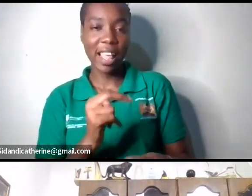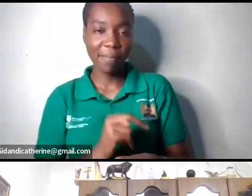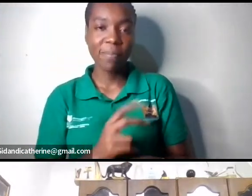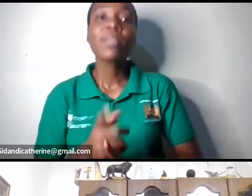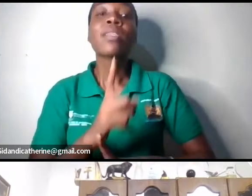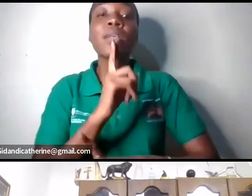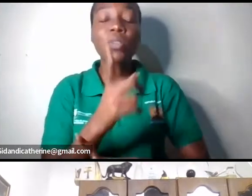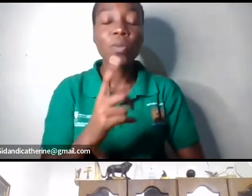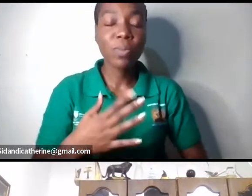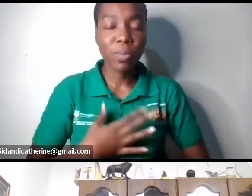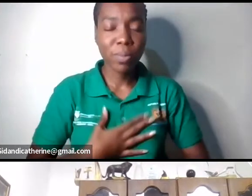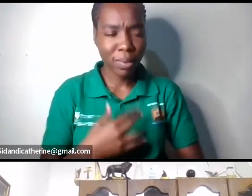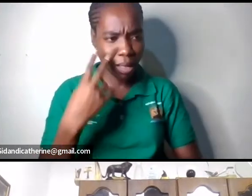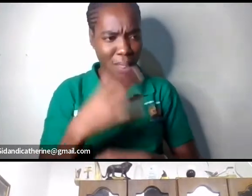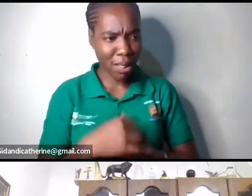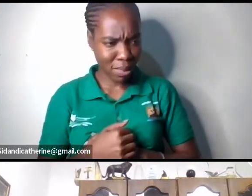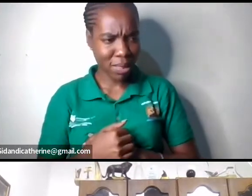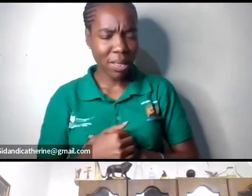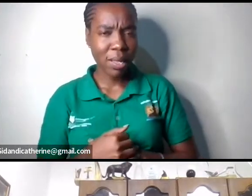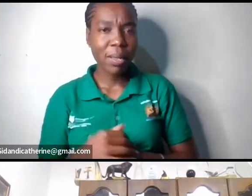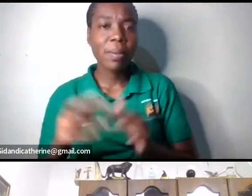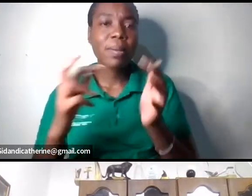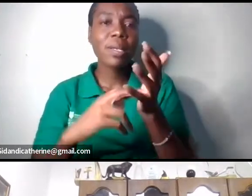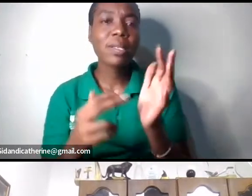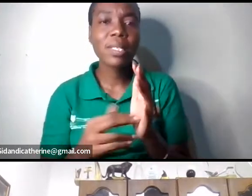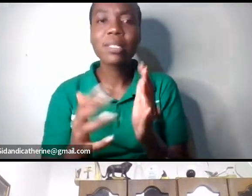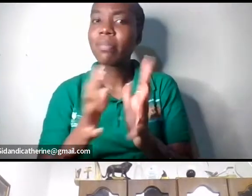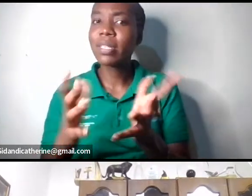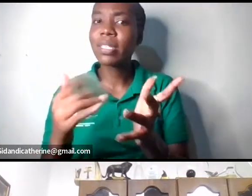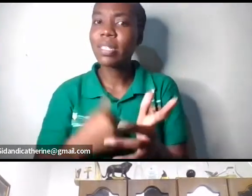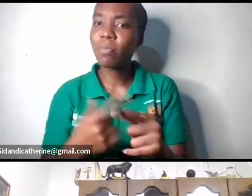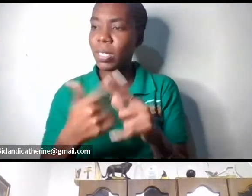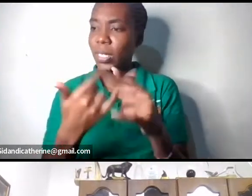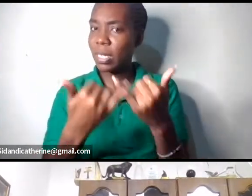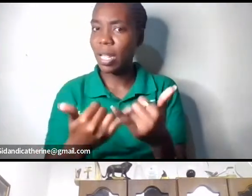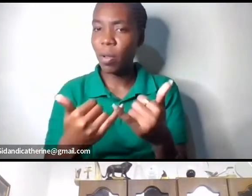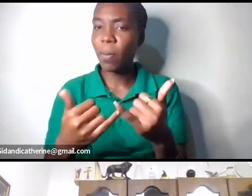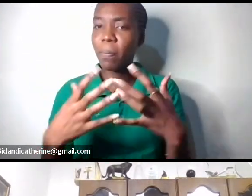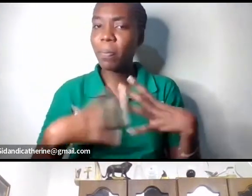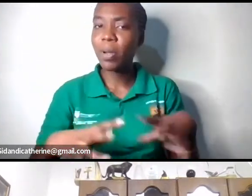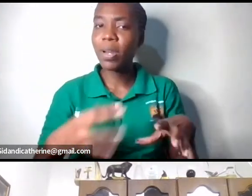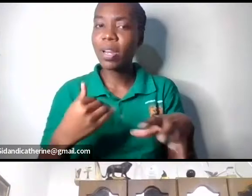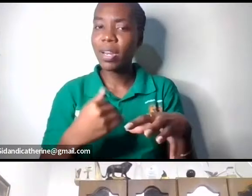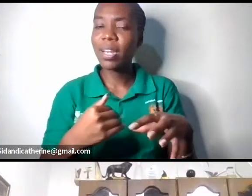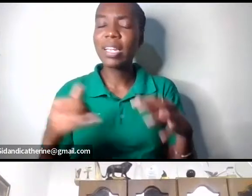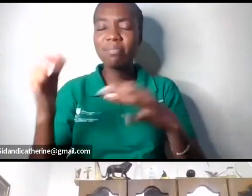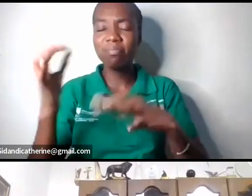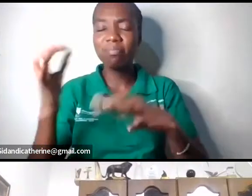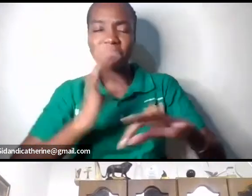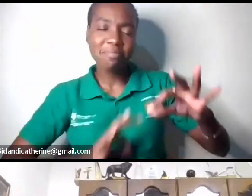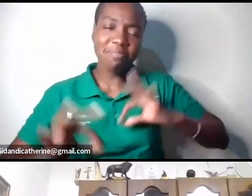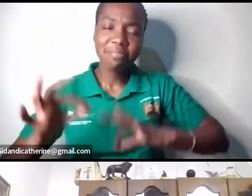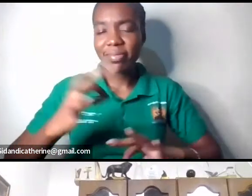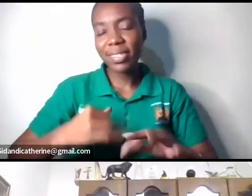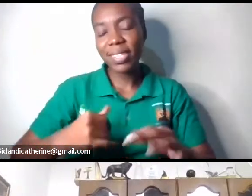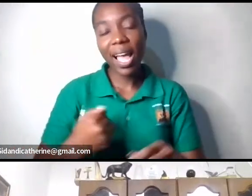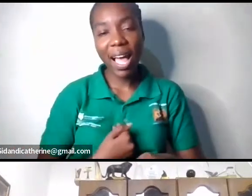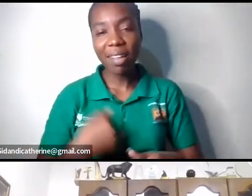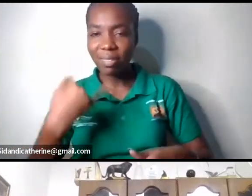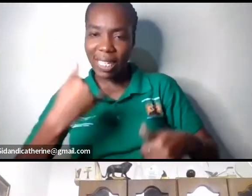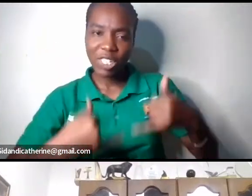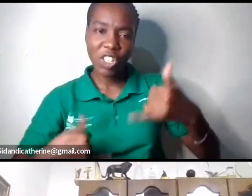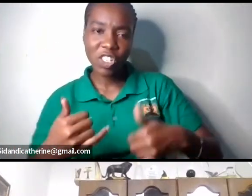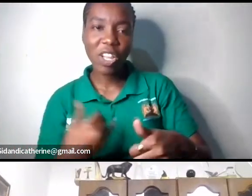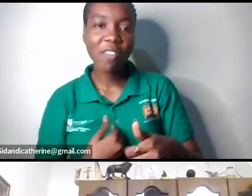that they were going to be in that space. And look at what has happened now. We have entertainment, rich entertainment. We have music